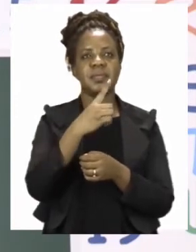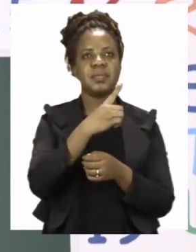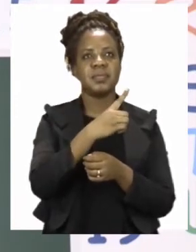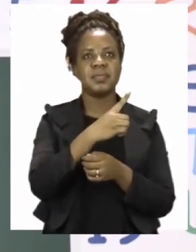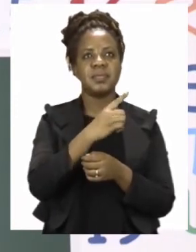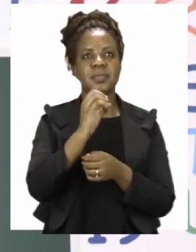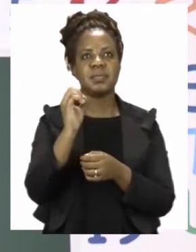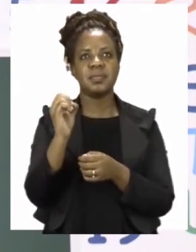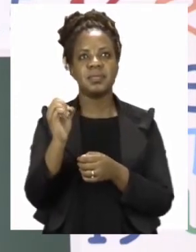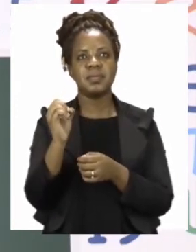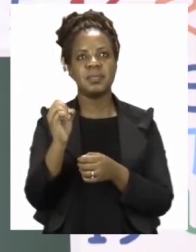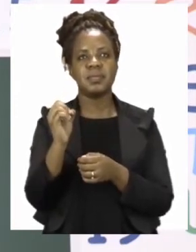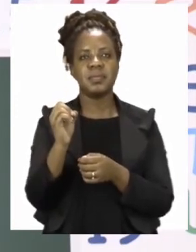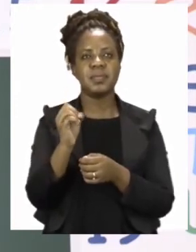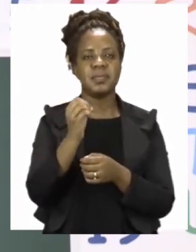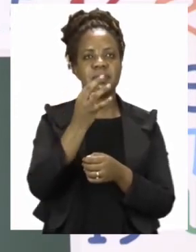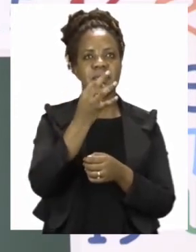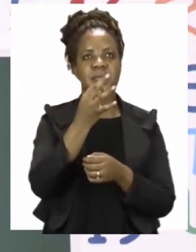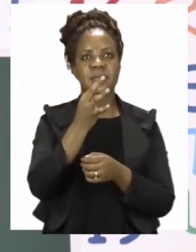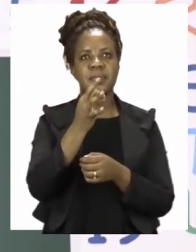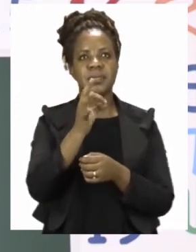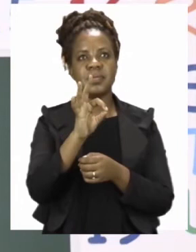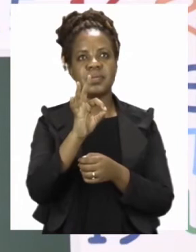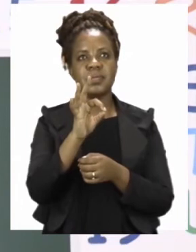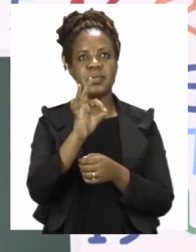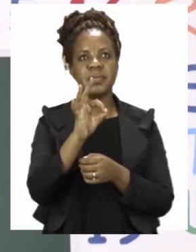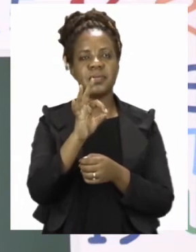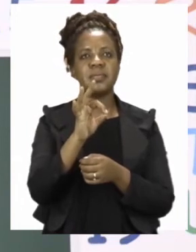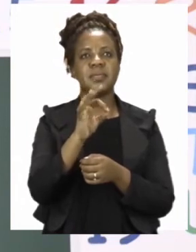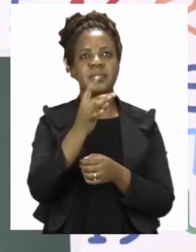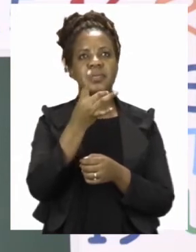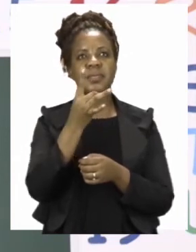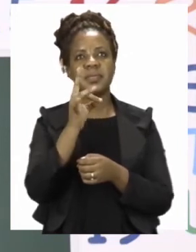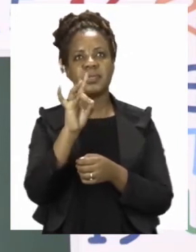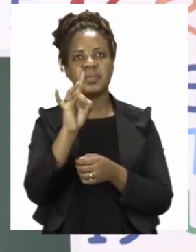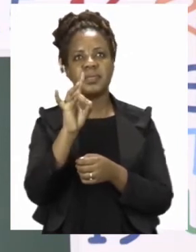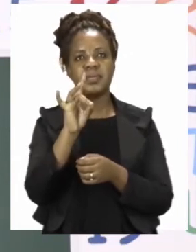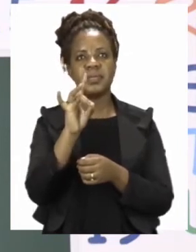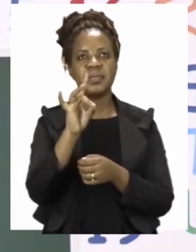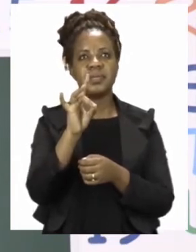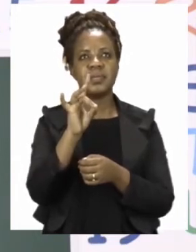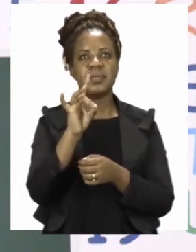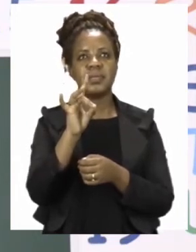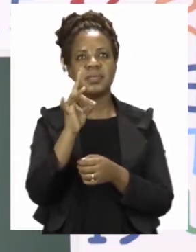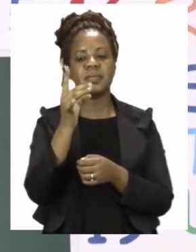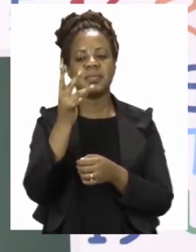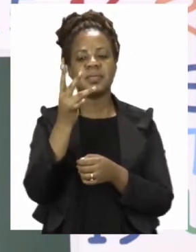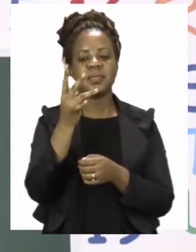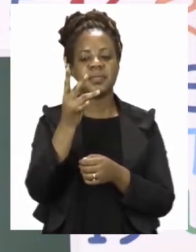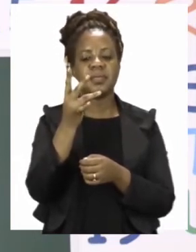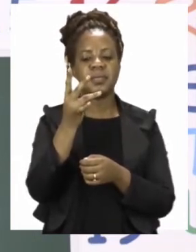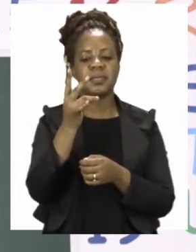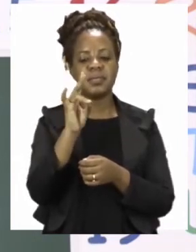number in front of 8, and that is 7. Then he's going to take the 1 and give